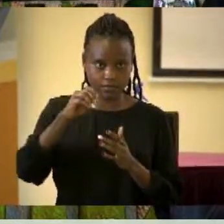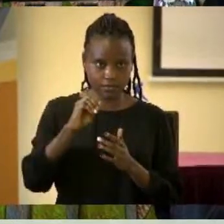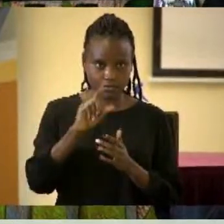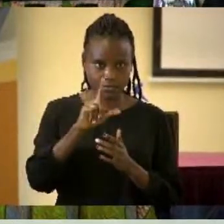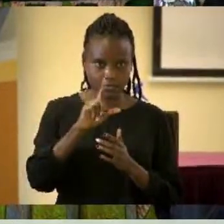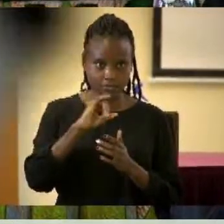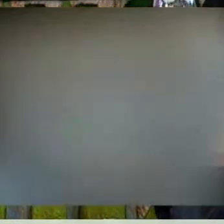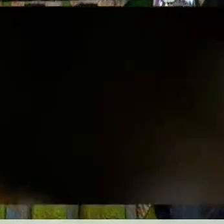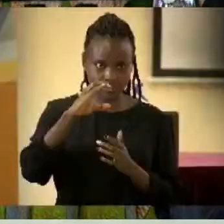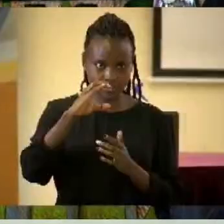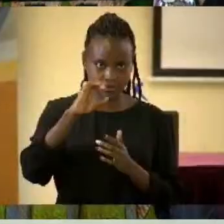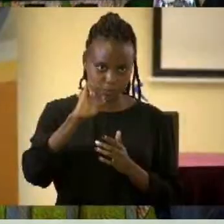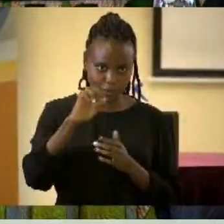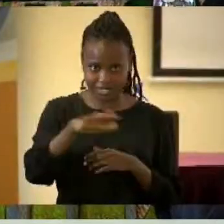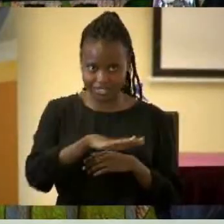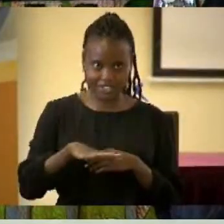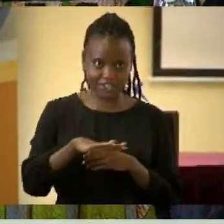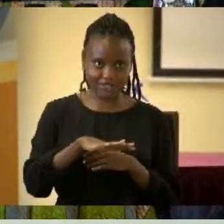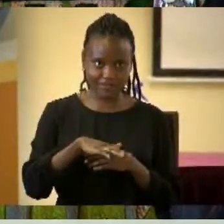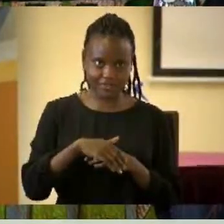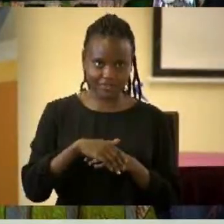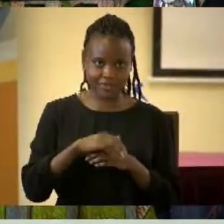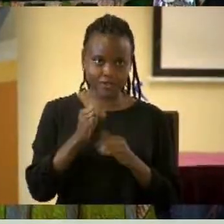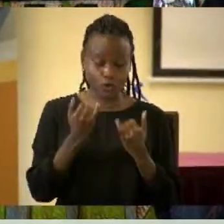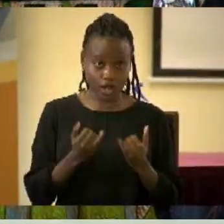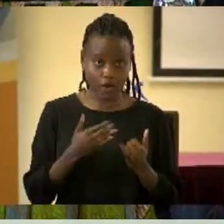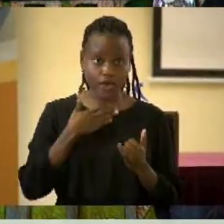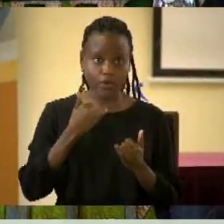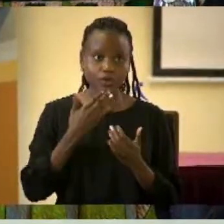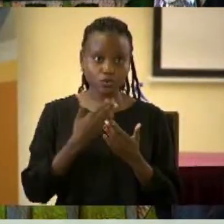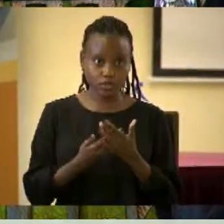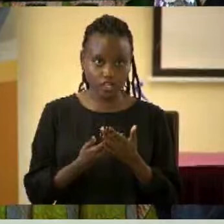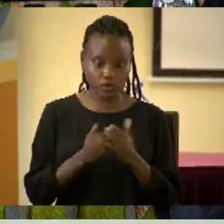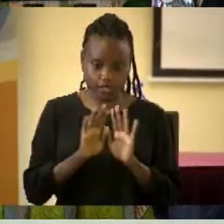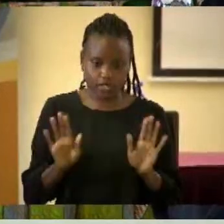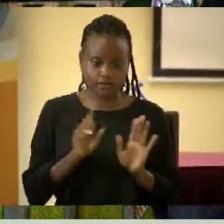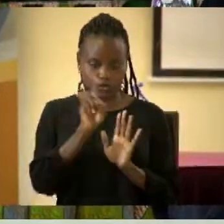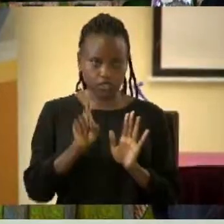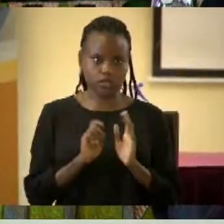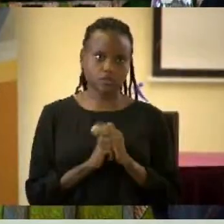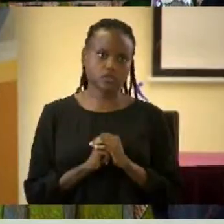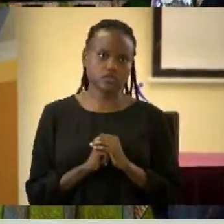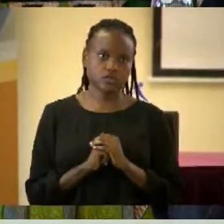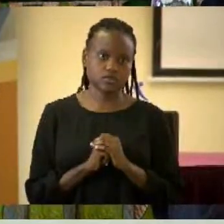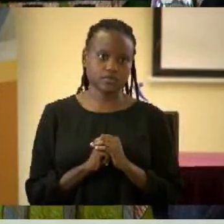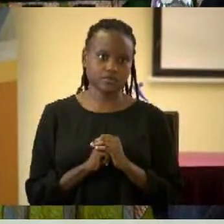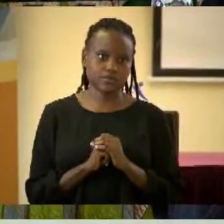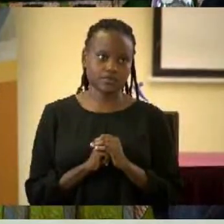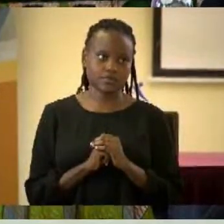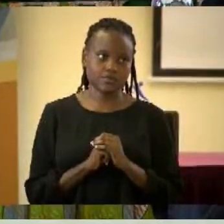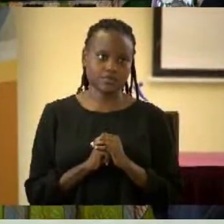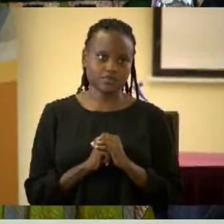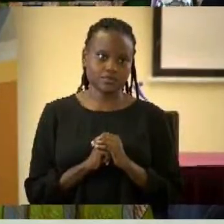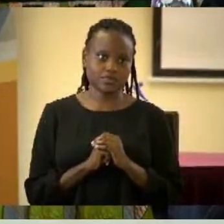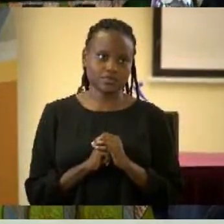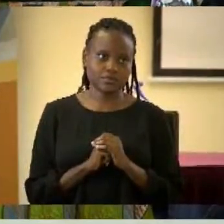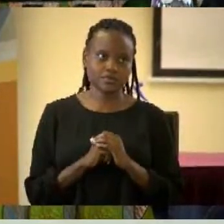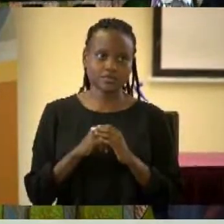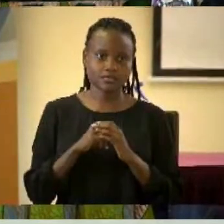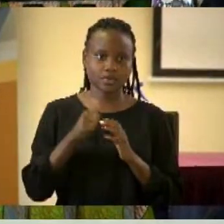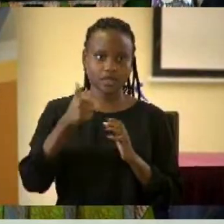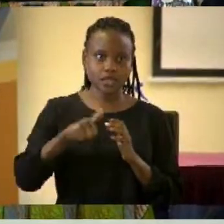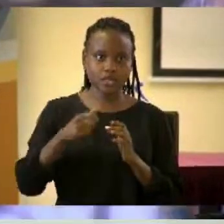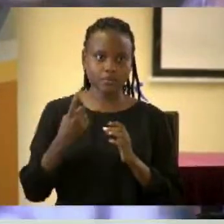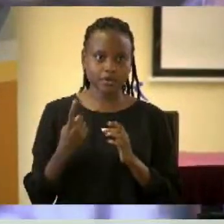So at this stage, I would just like to thank you and leave those as the questions. Thank you. All right. Asante sana. Anybody else